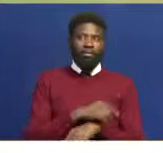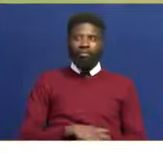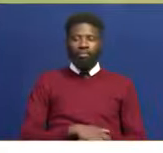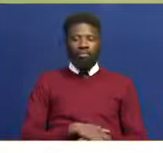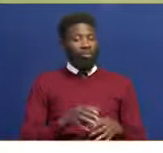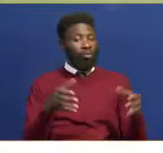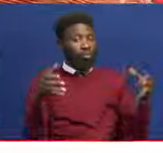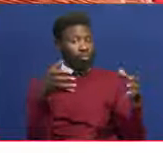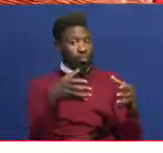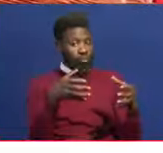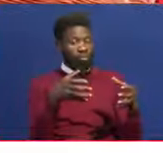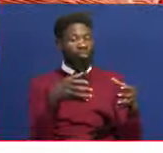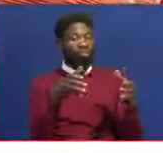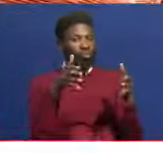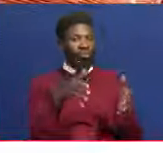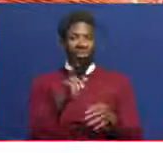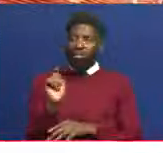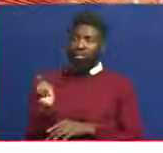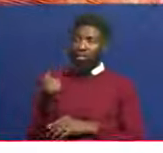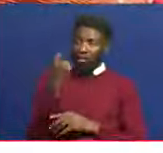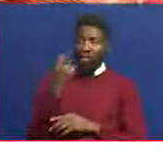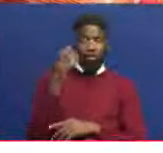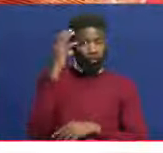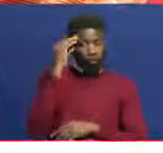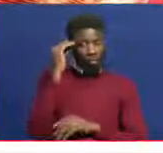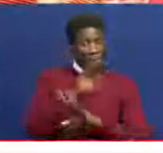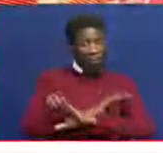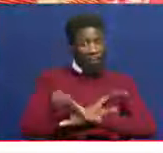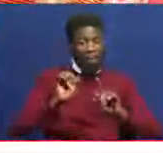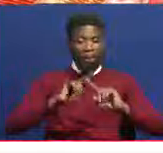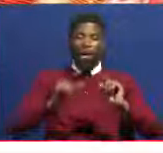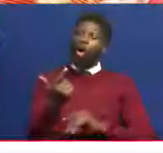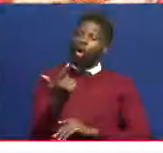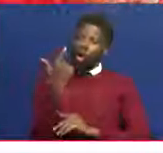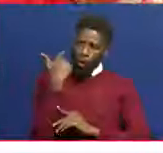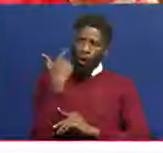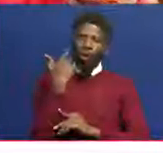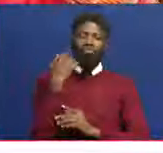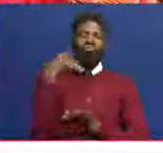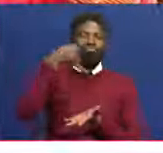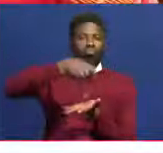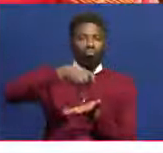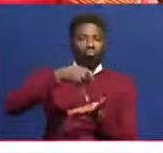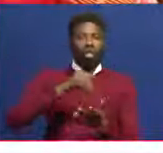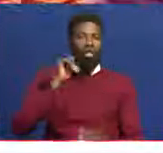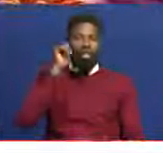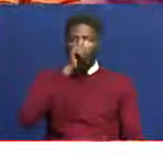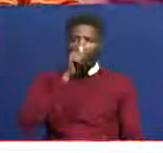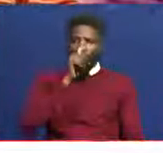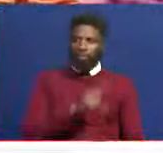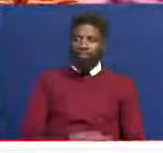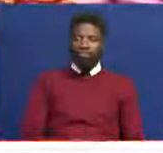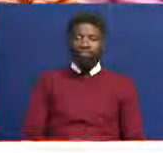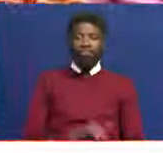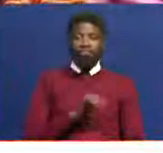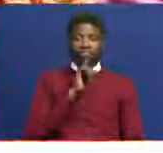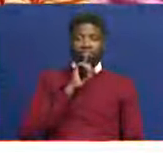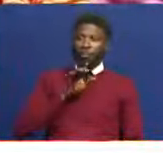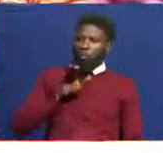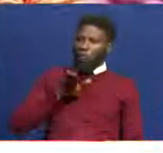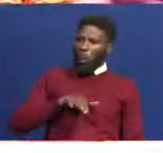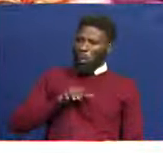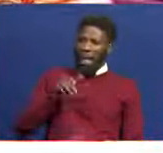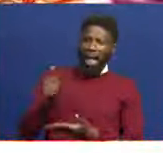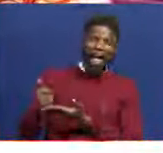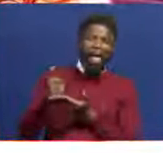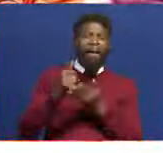today is only from Kenya and Somalia, it usually covers Ethiopia as well. Wanasema mwanamke amani gani